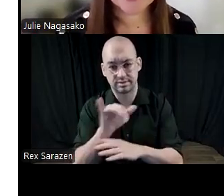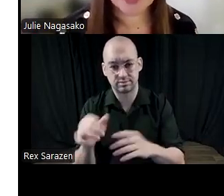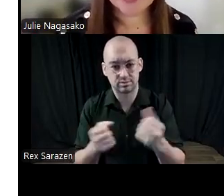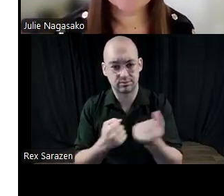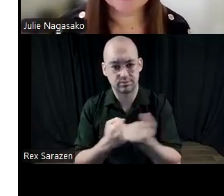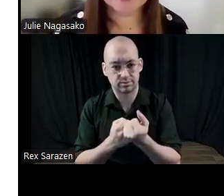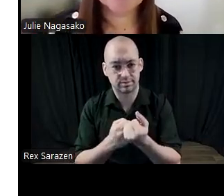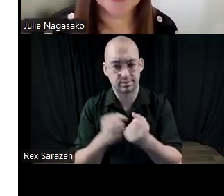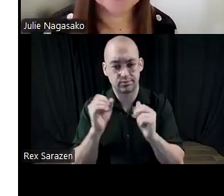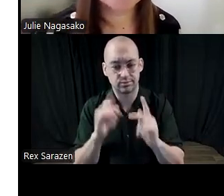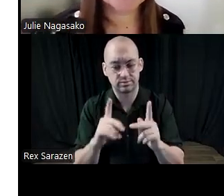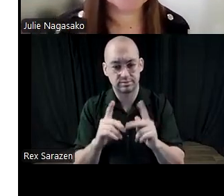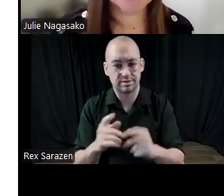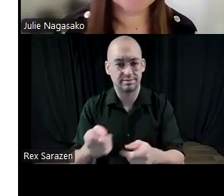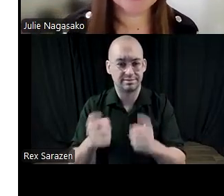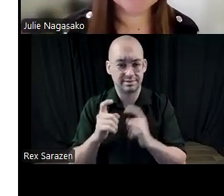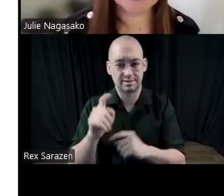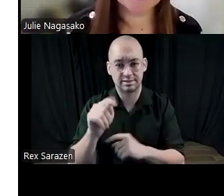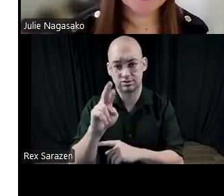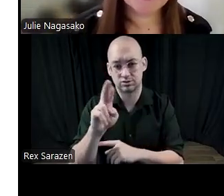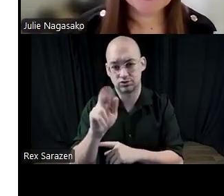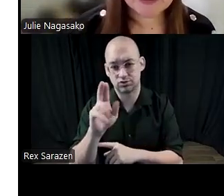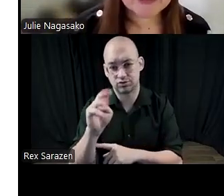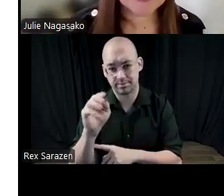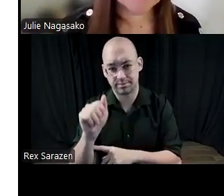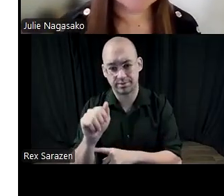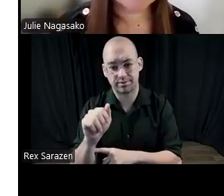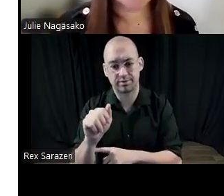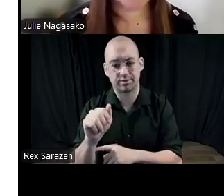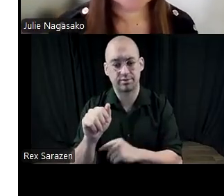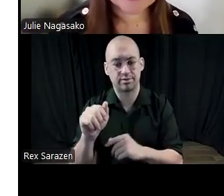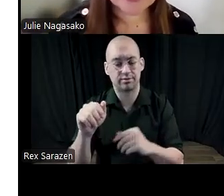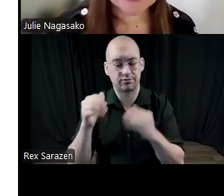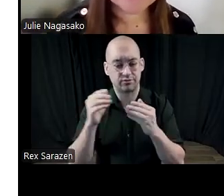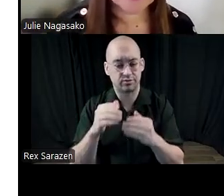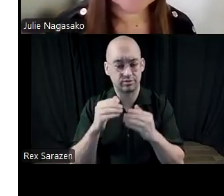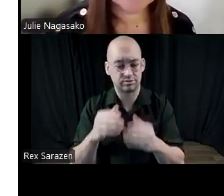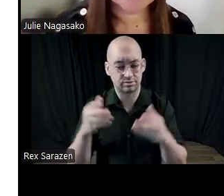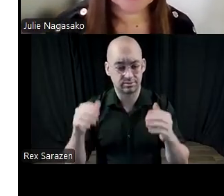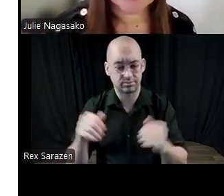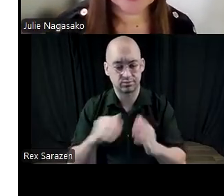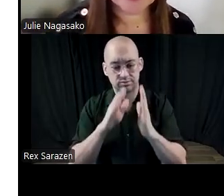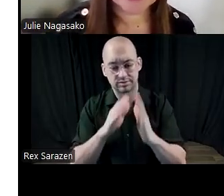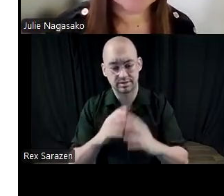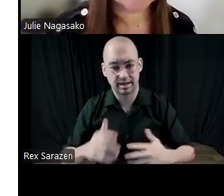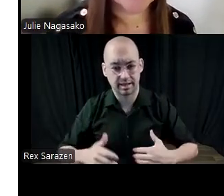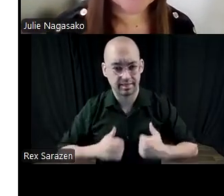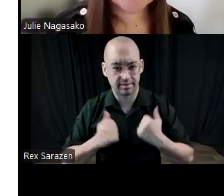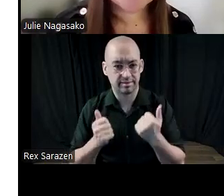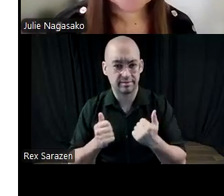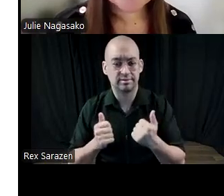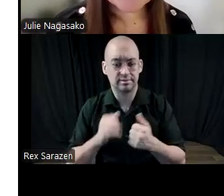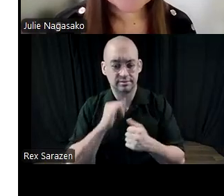taking a trauma-informed approach, because we recognize that healing and development of resilience are also really critical in this